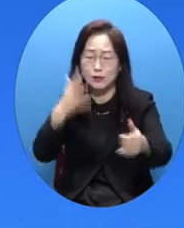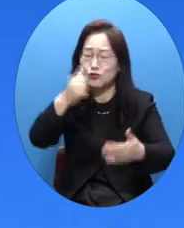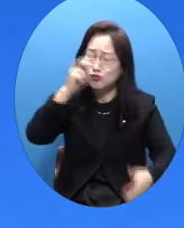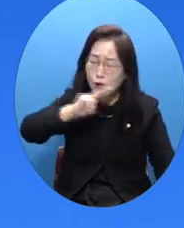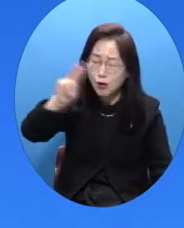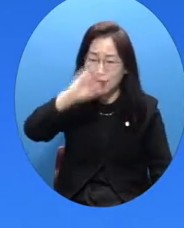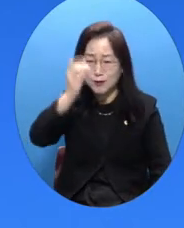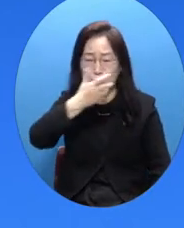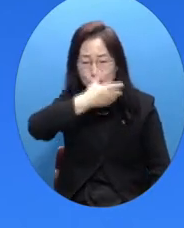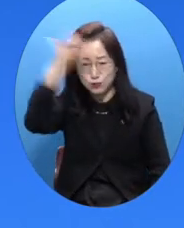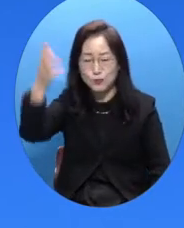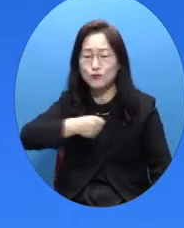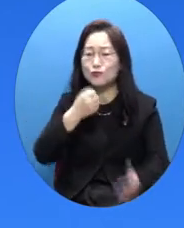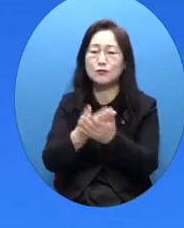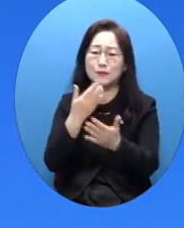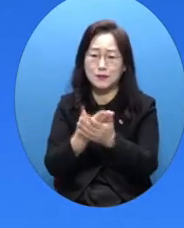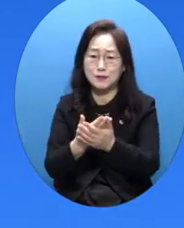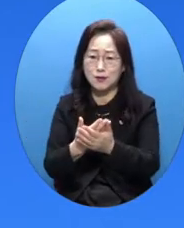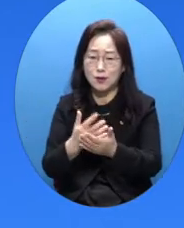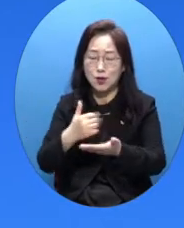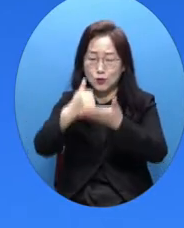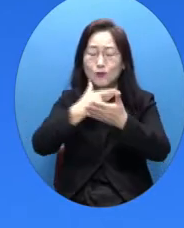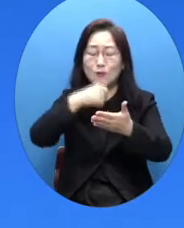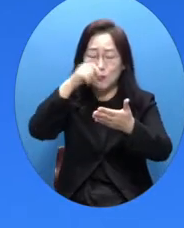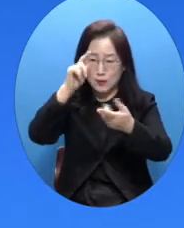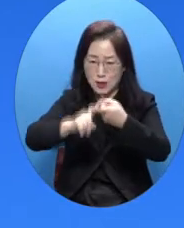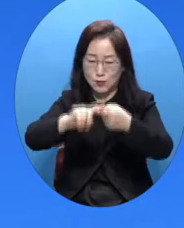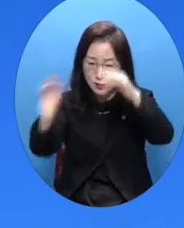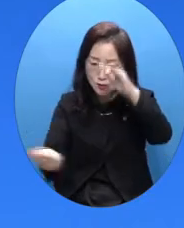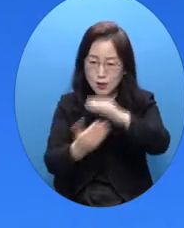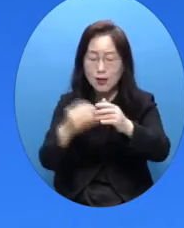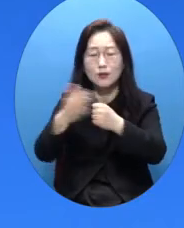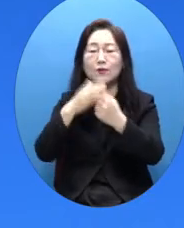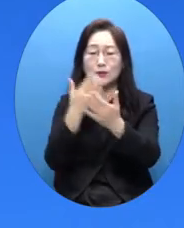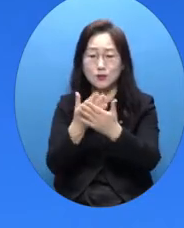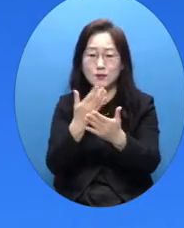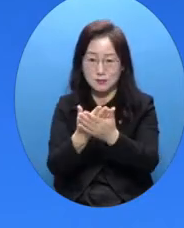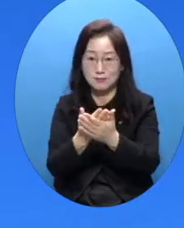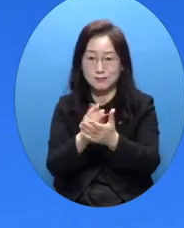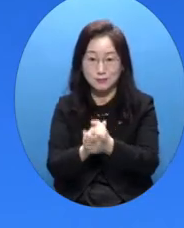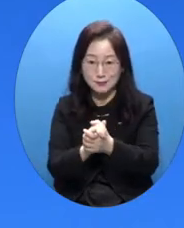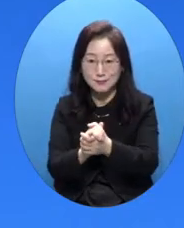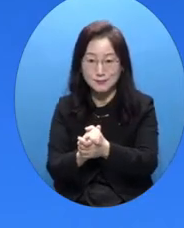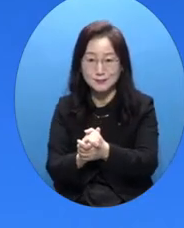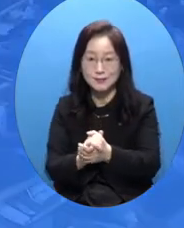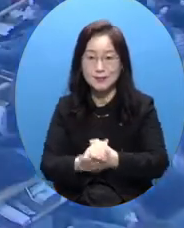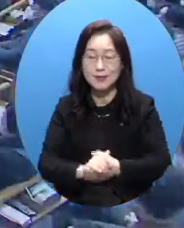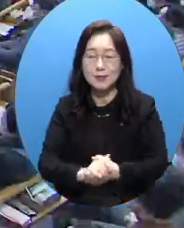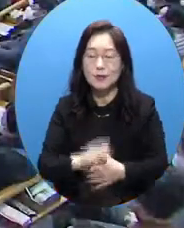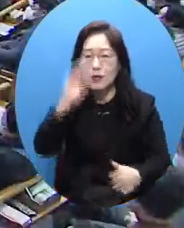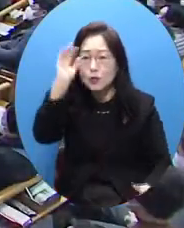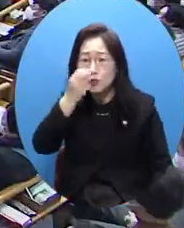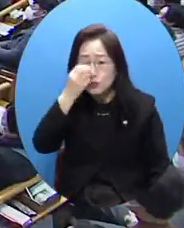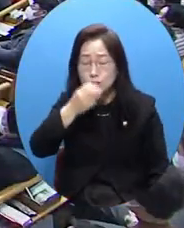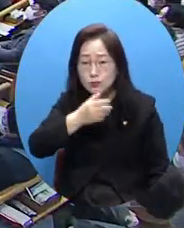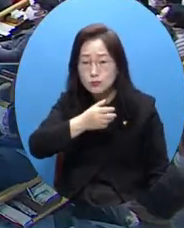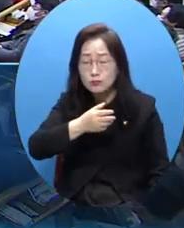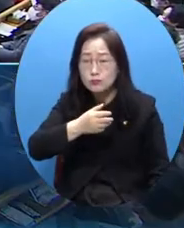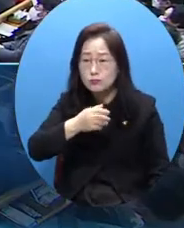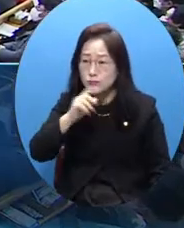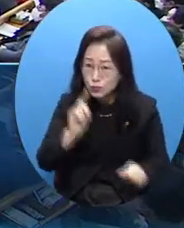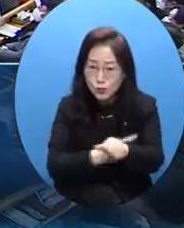dream for your plan Lord let me have a holy dream and fulfill your mission